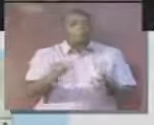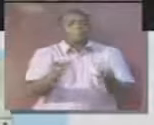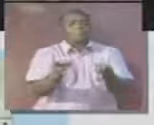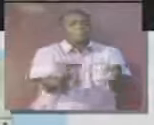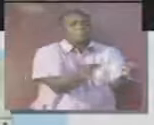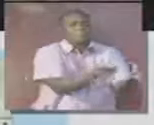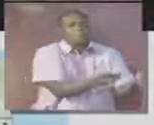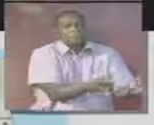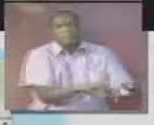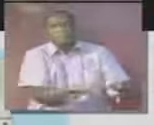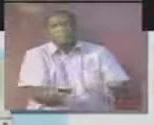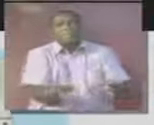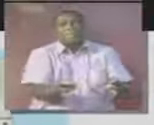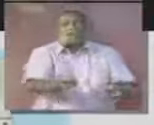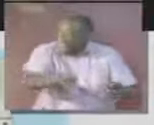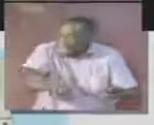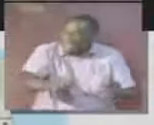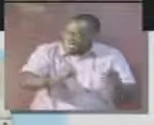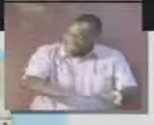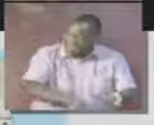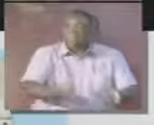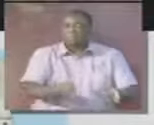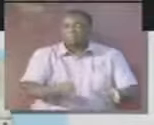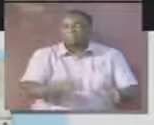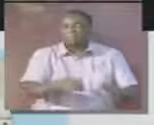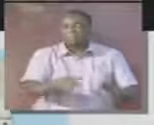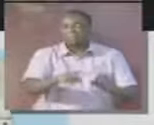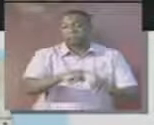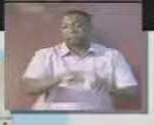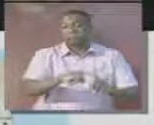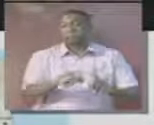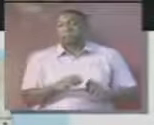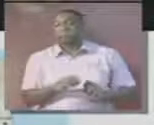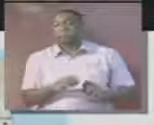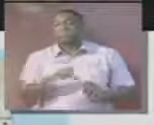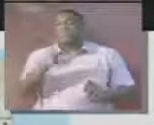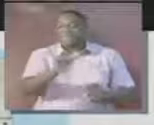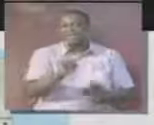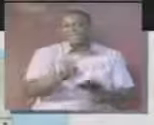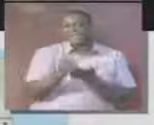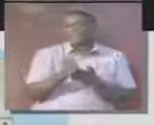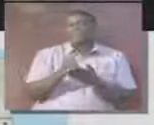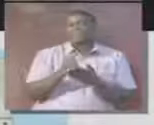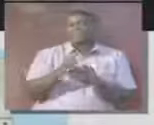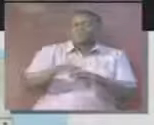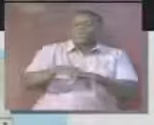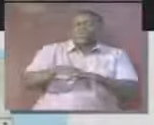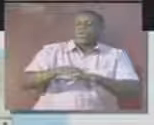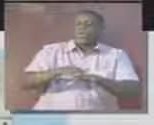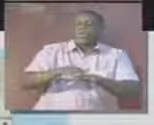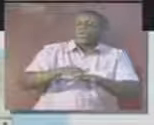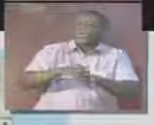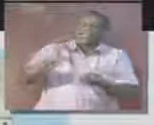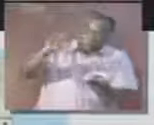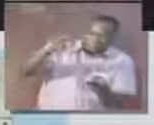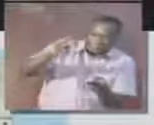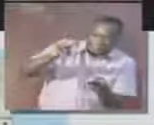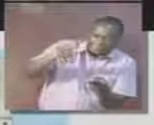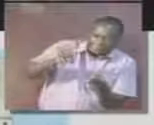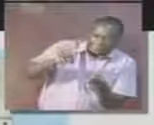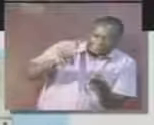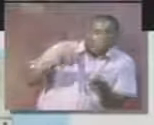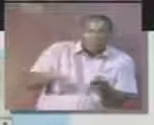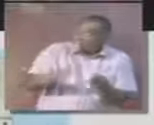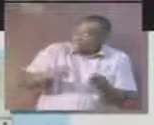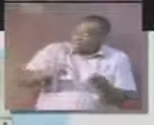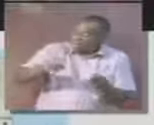measures is the extent to which we will be able to apply a braking force, a slowing force to this widespread community transmission.